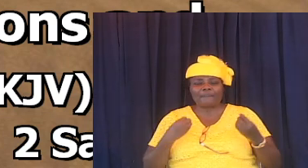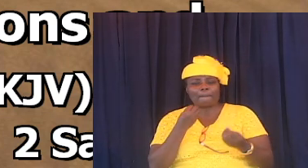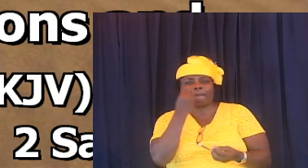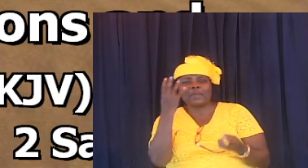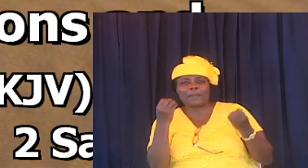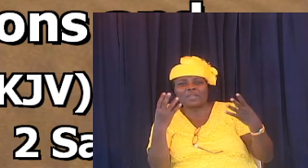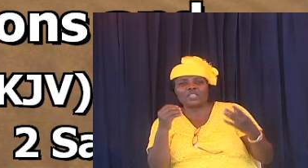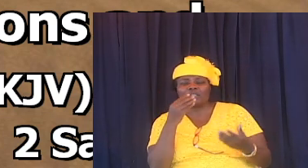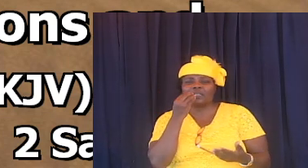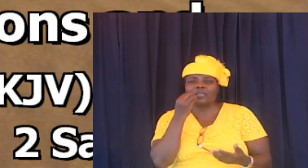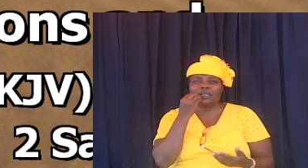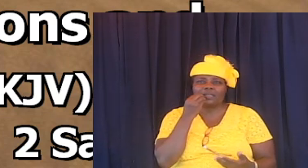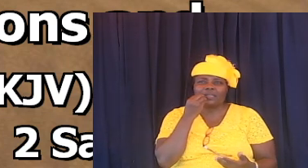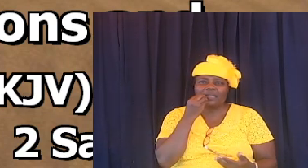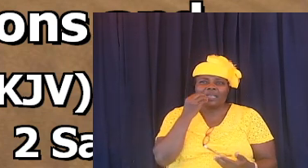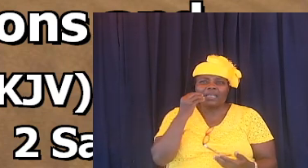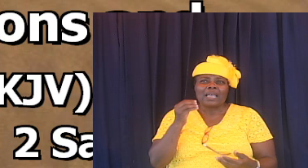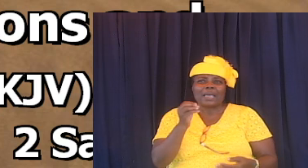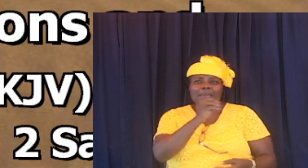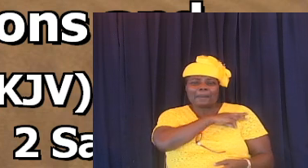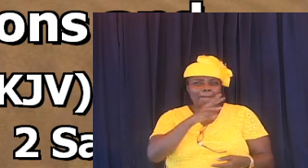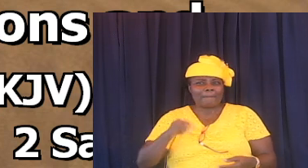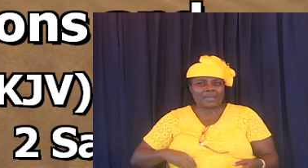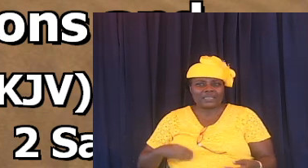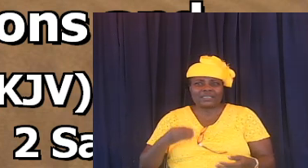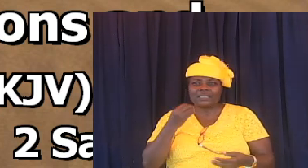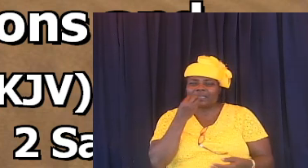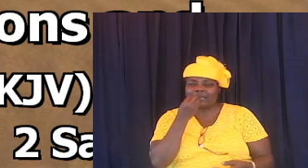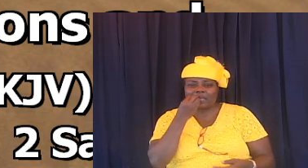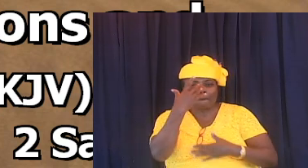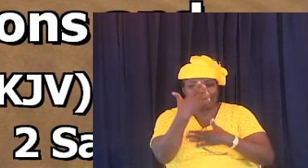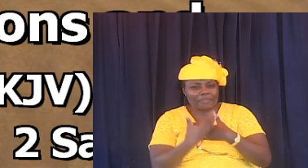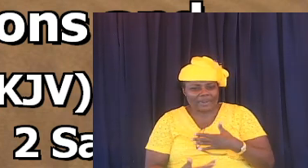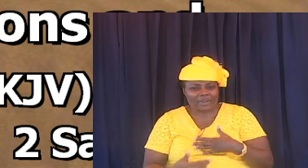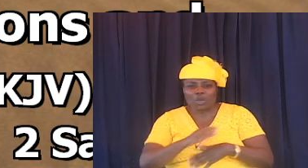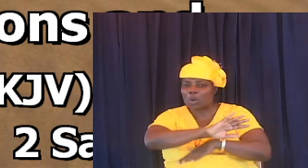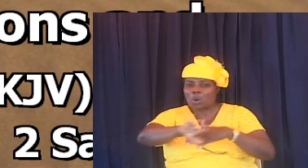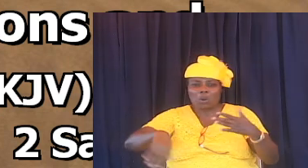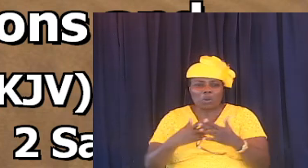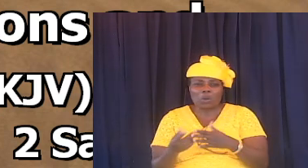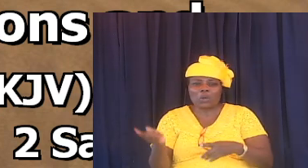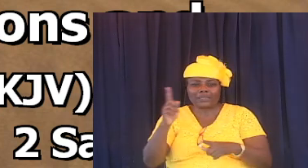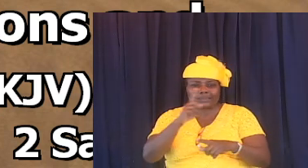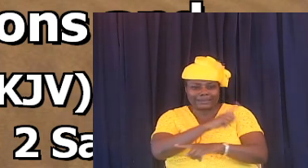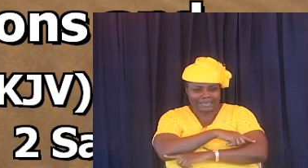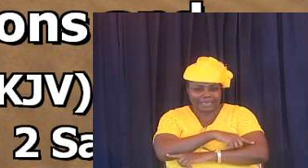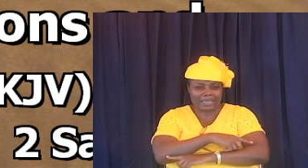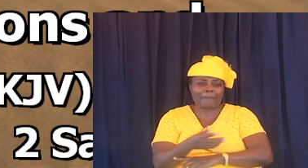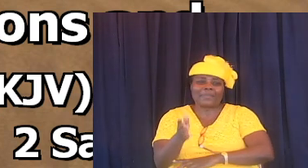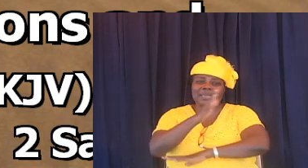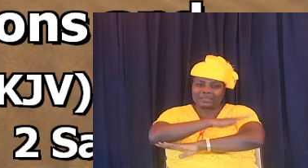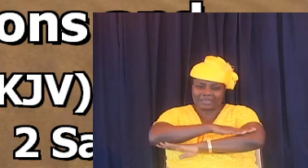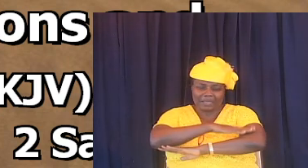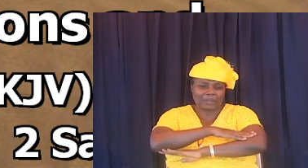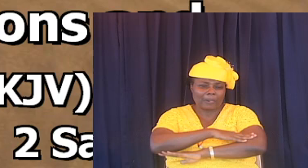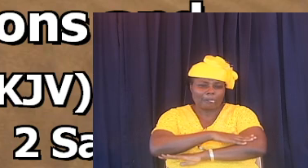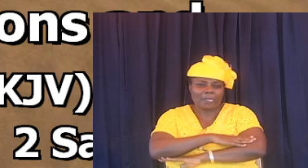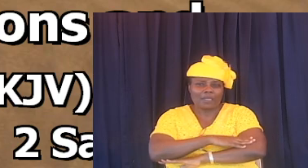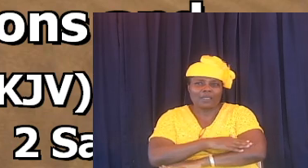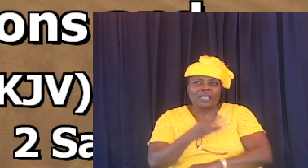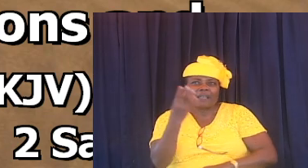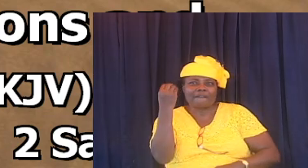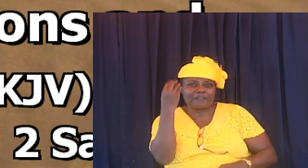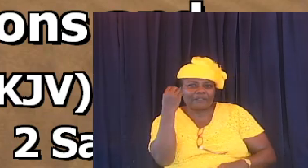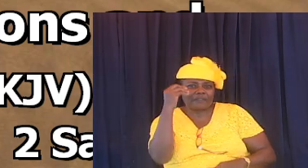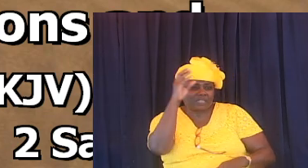thy master's son, shall eat bread alway at my table." Now Ziba had 15 sons and